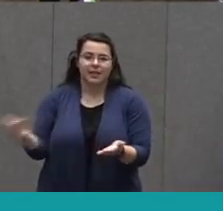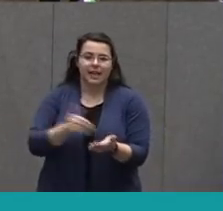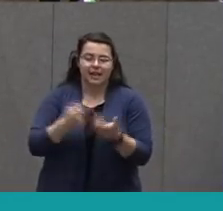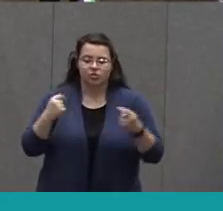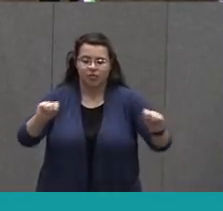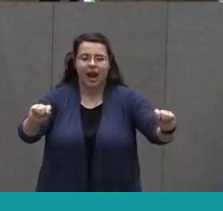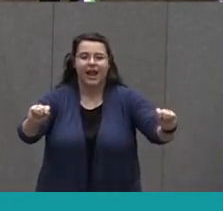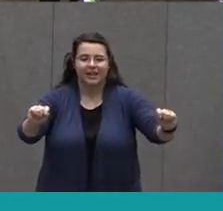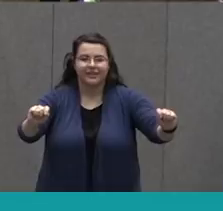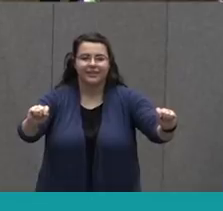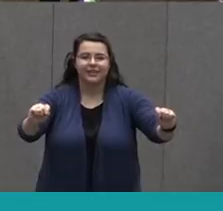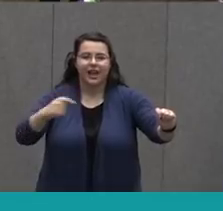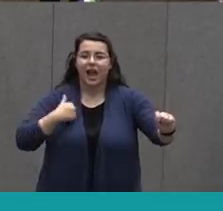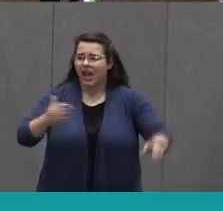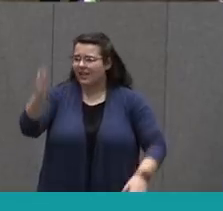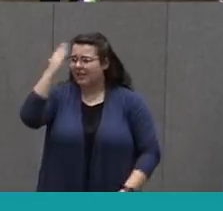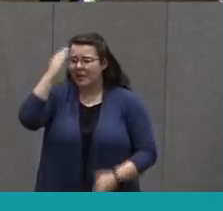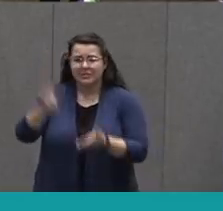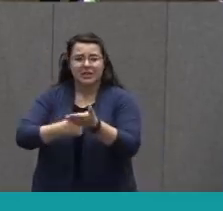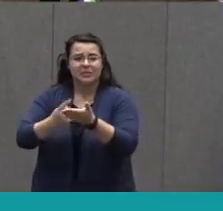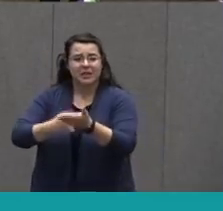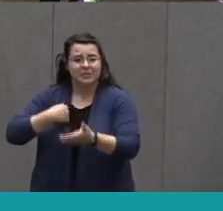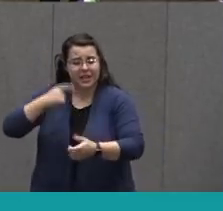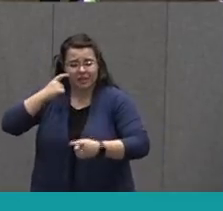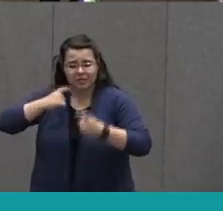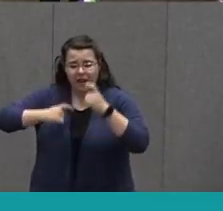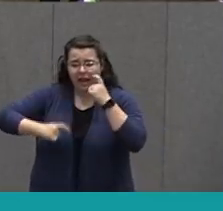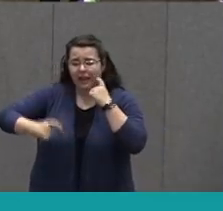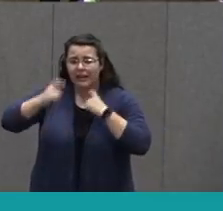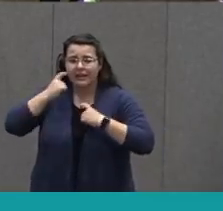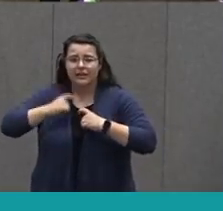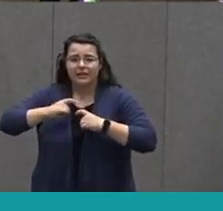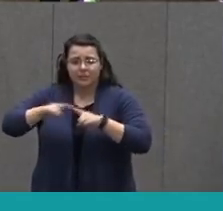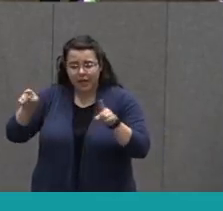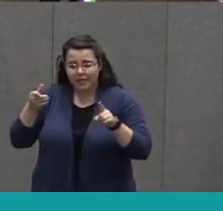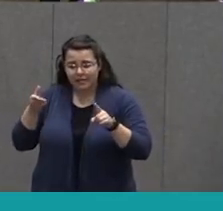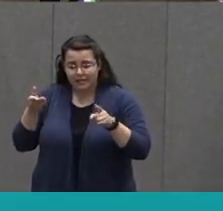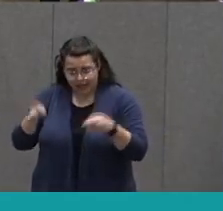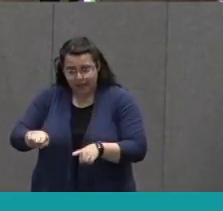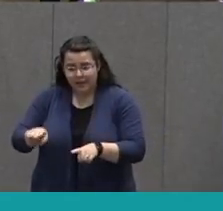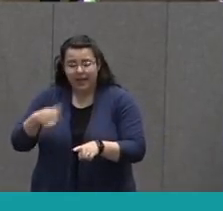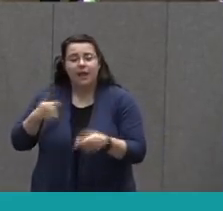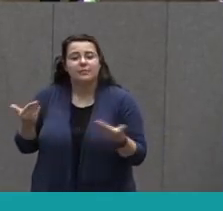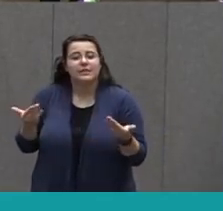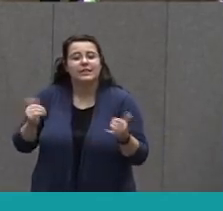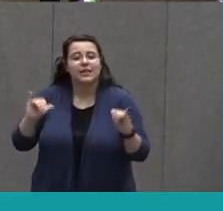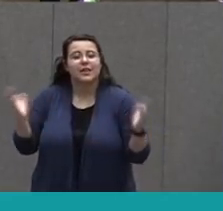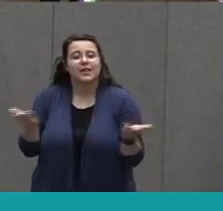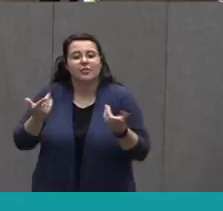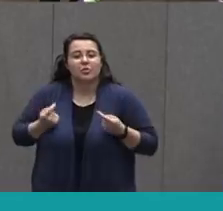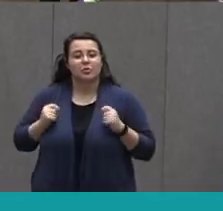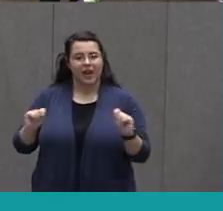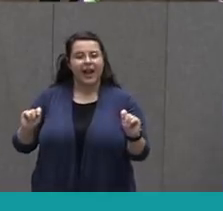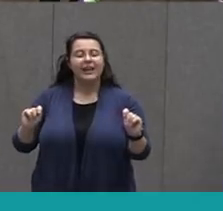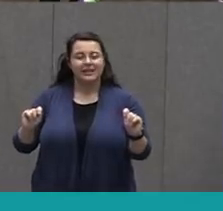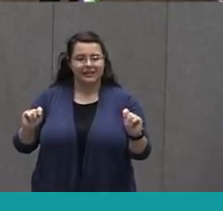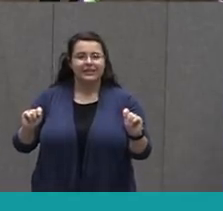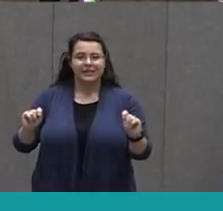I know that I may sometimes cry, but even then, I'm here to try.